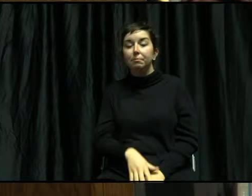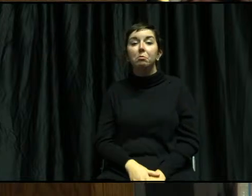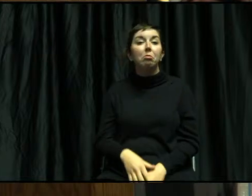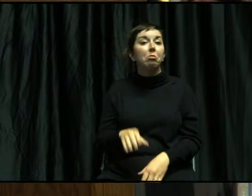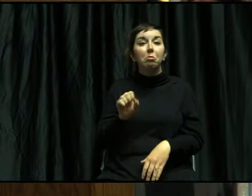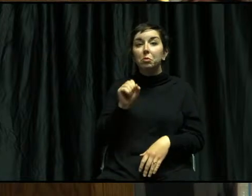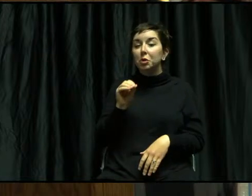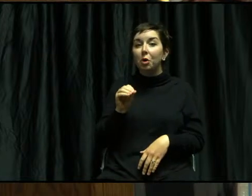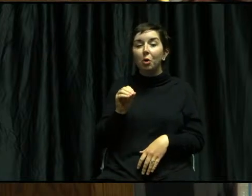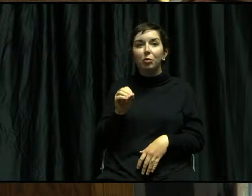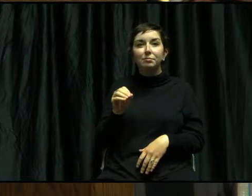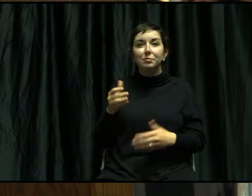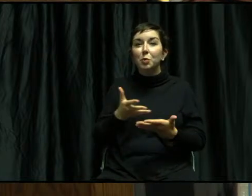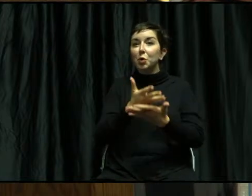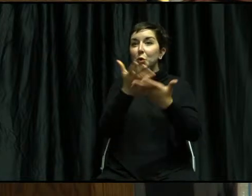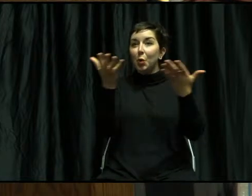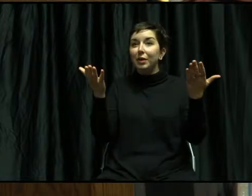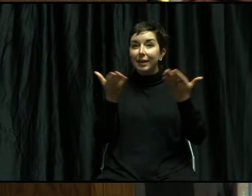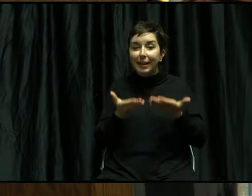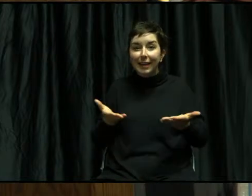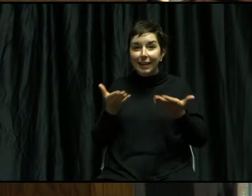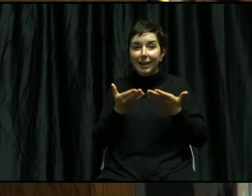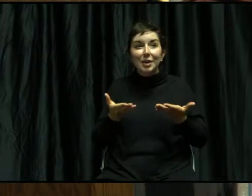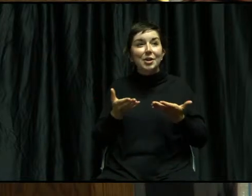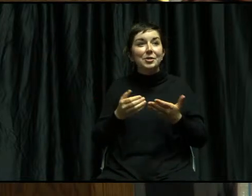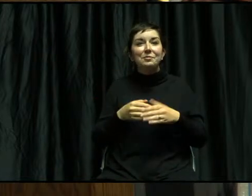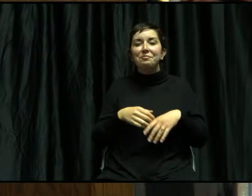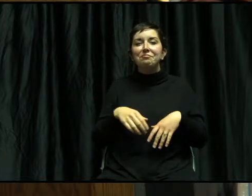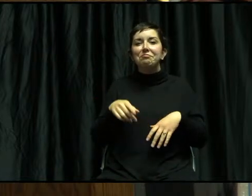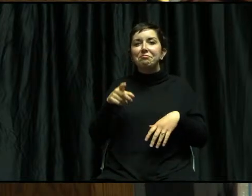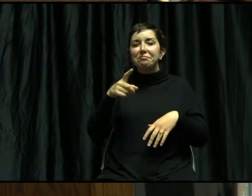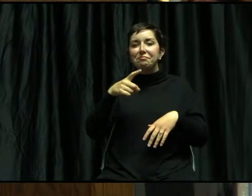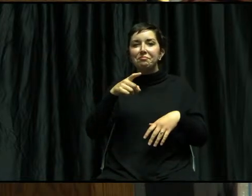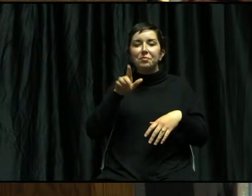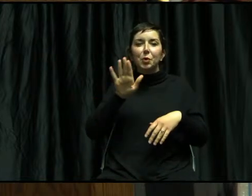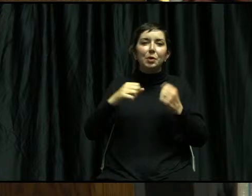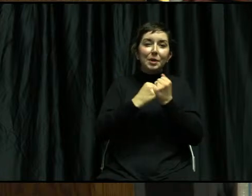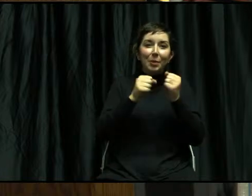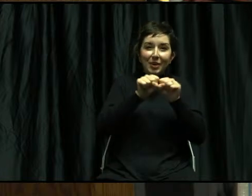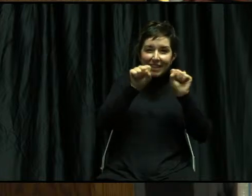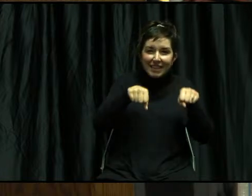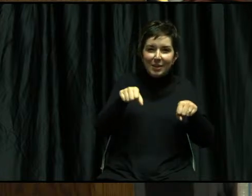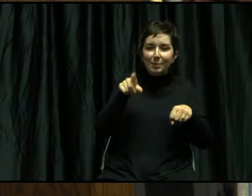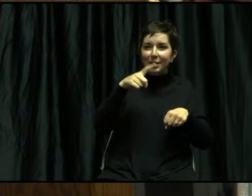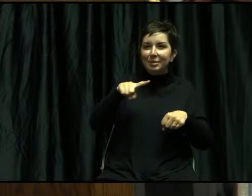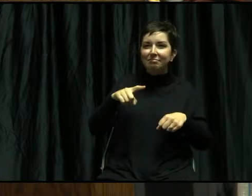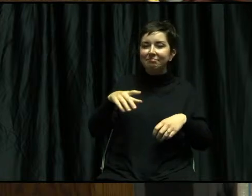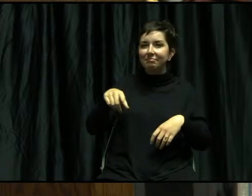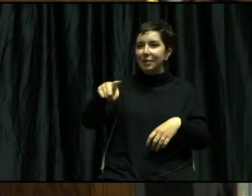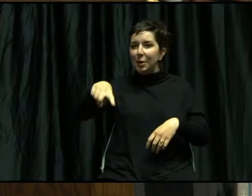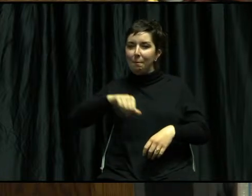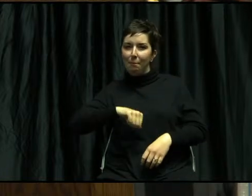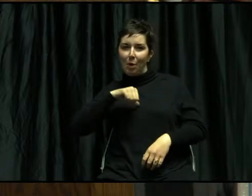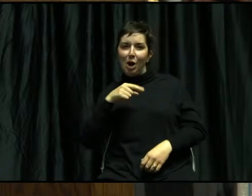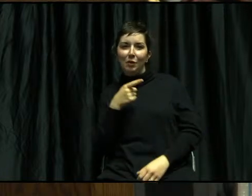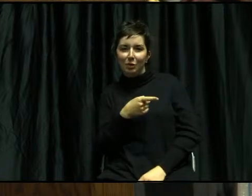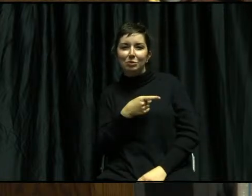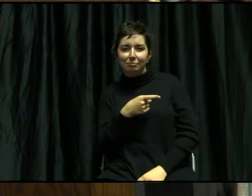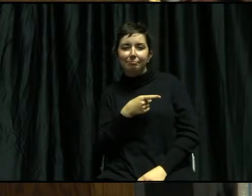So here you are, making your support system proud, carrying on legacies of your lost loved ones